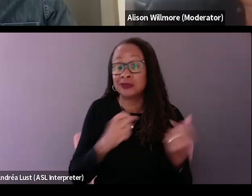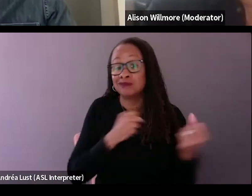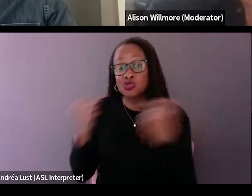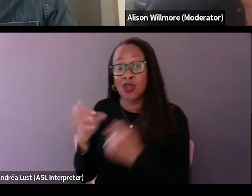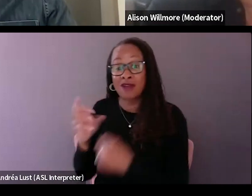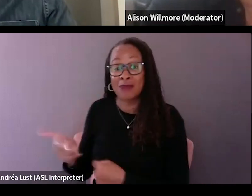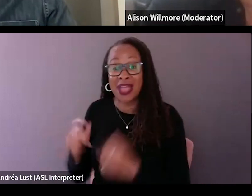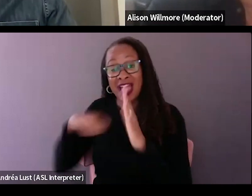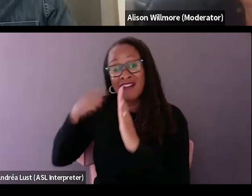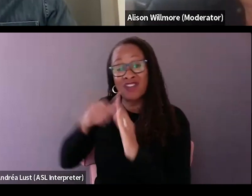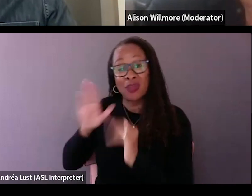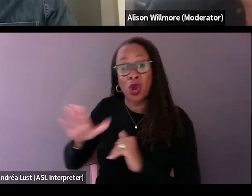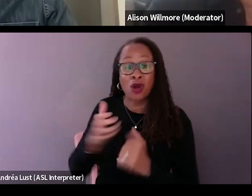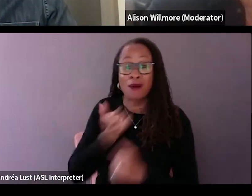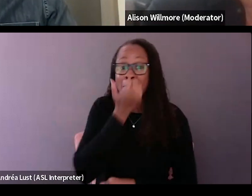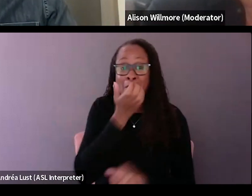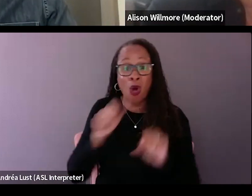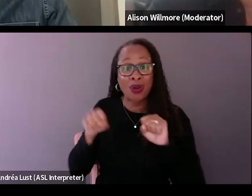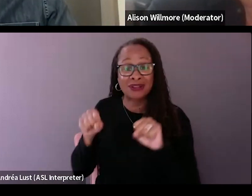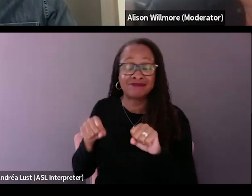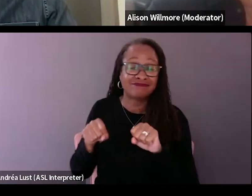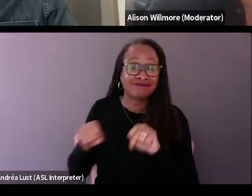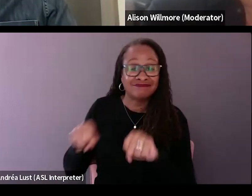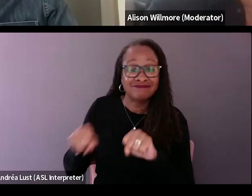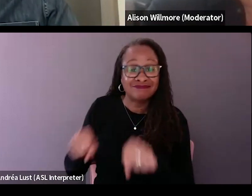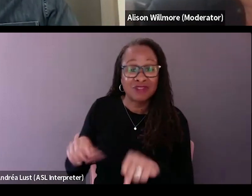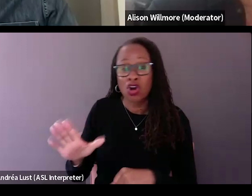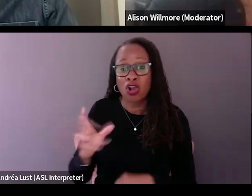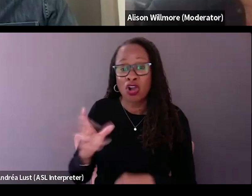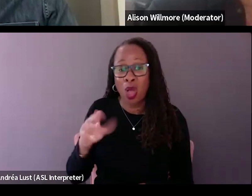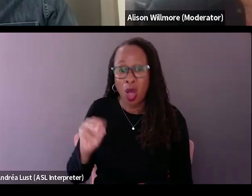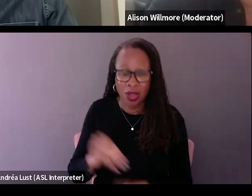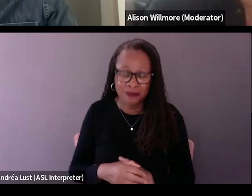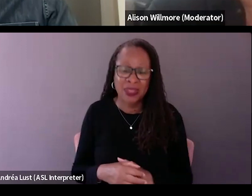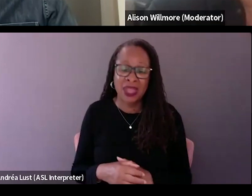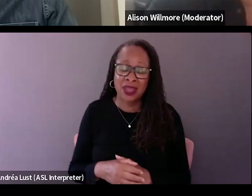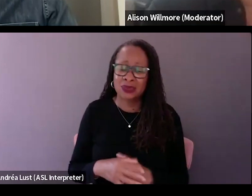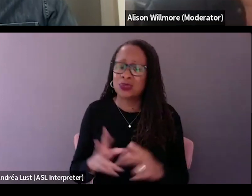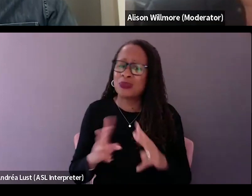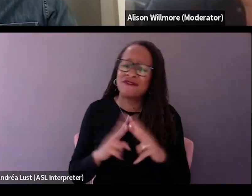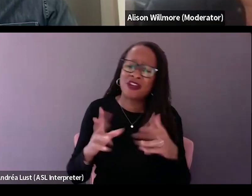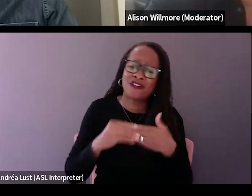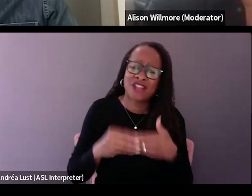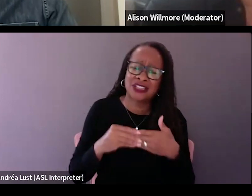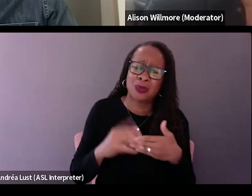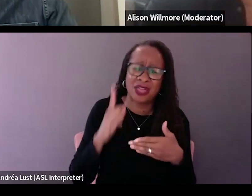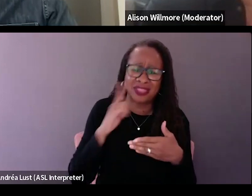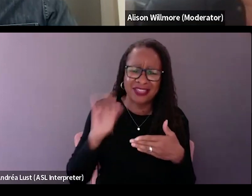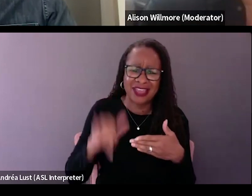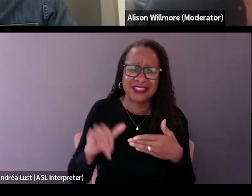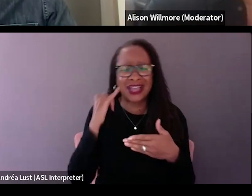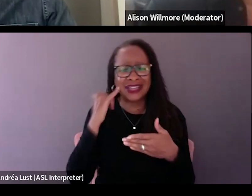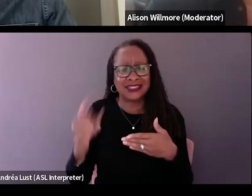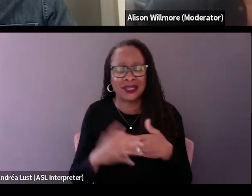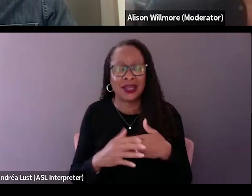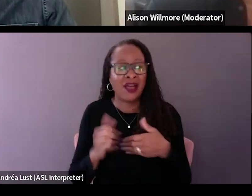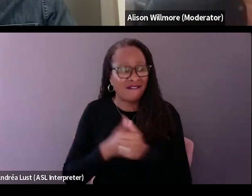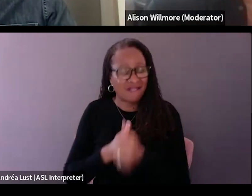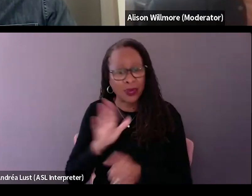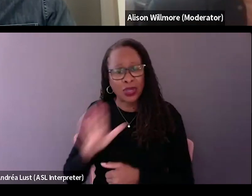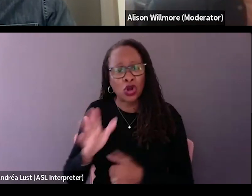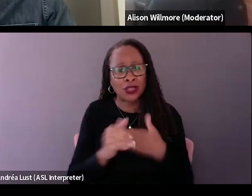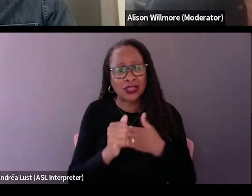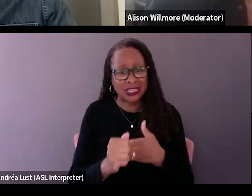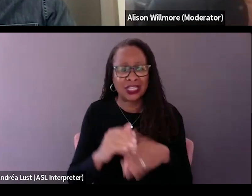of following her lead as far as whatever that comfort level was on each shoot. I love